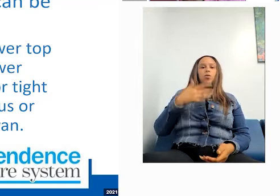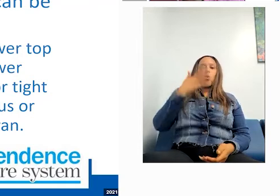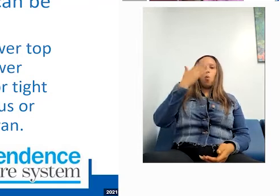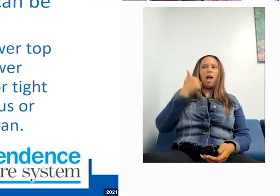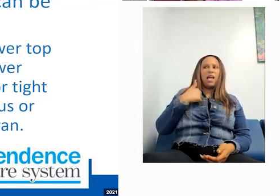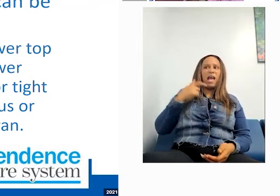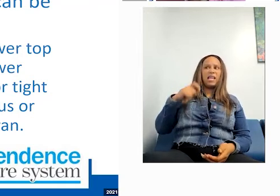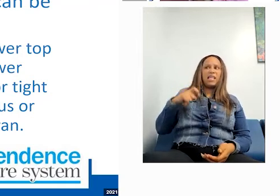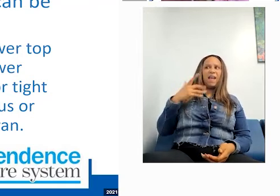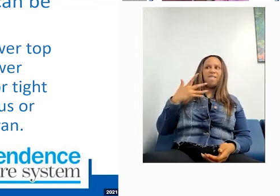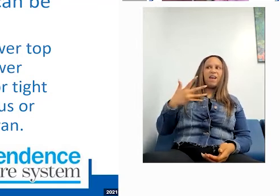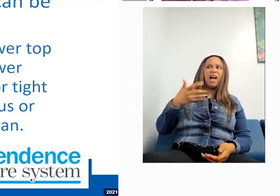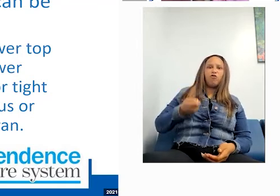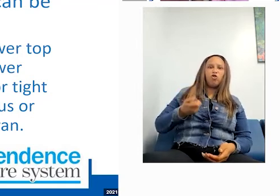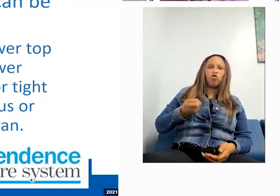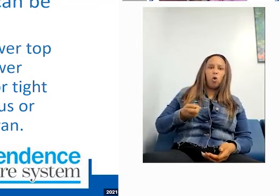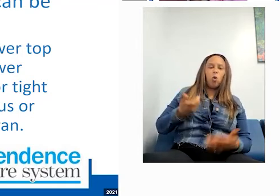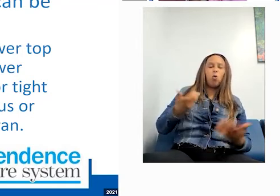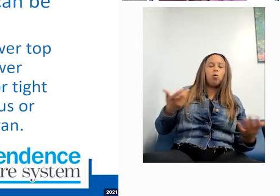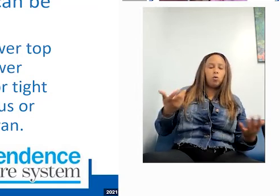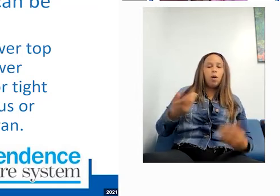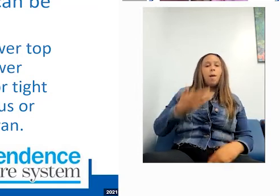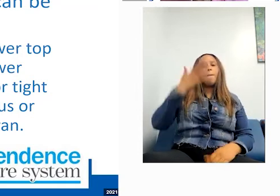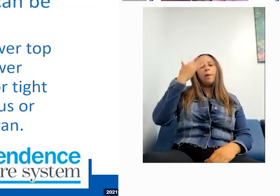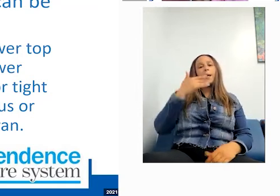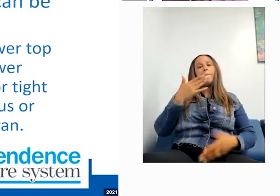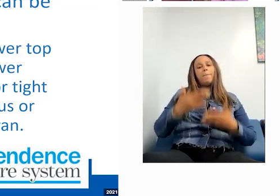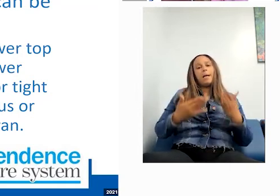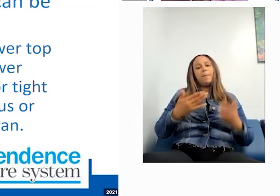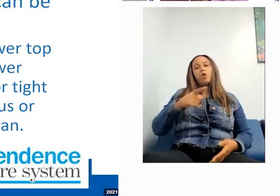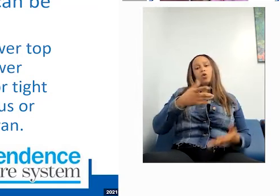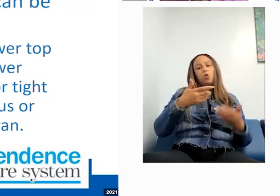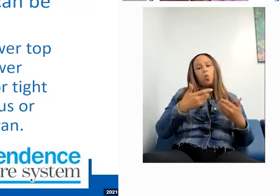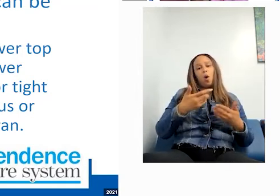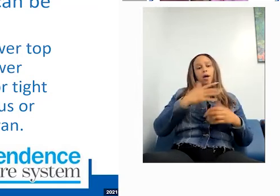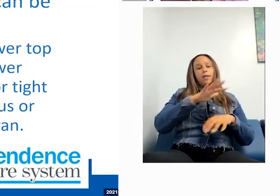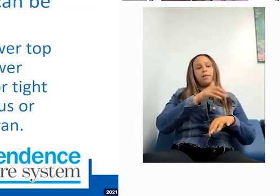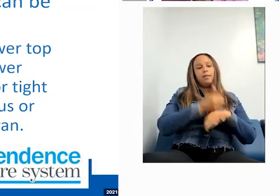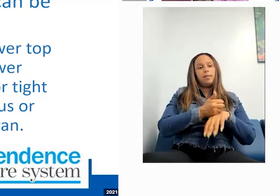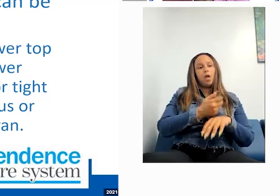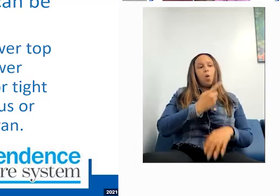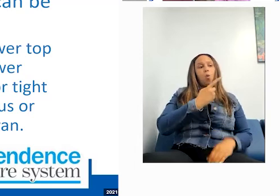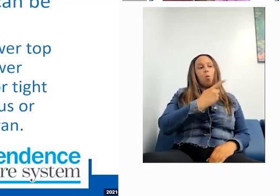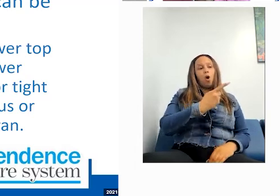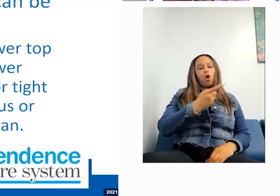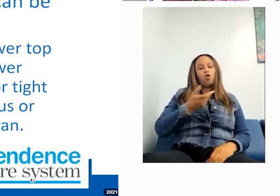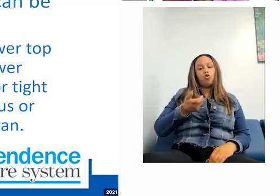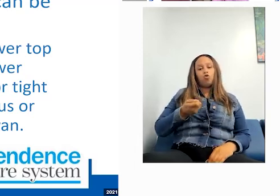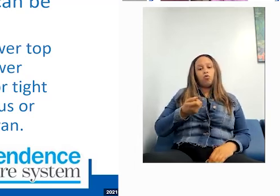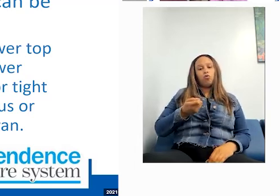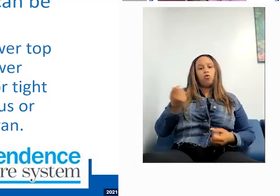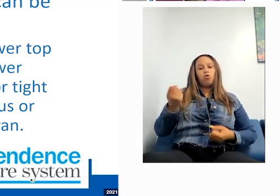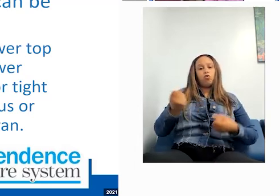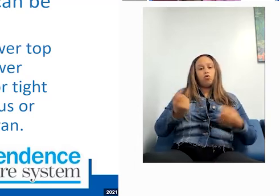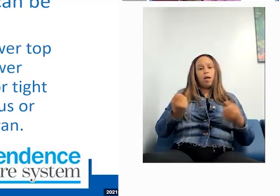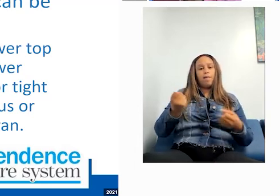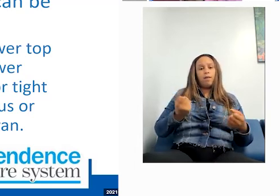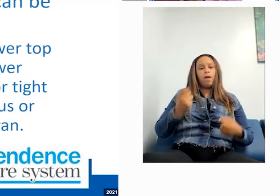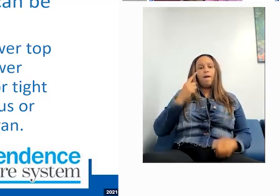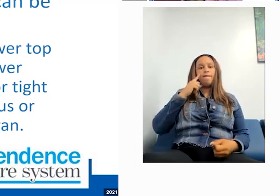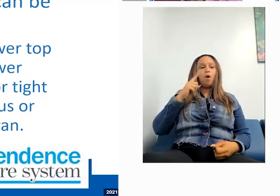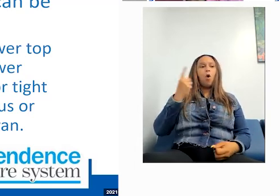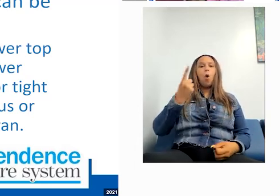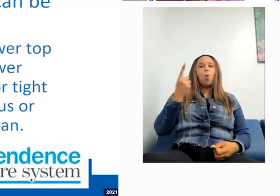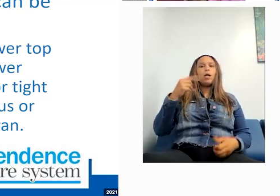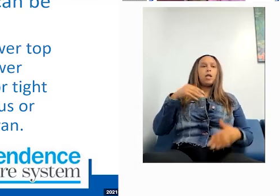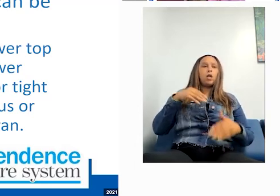controls? Well, you may want to set one drive control just for getting in and